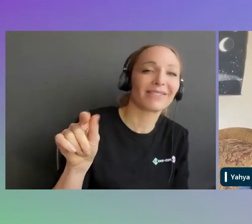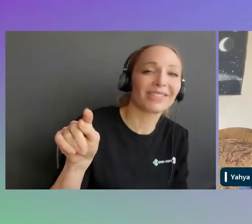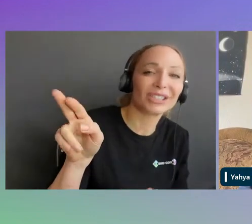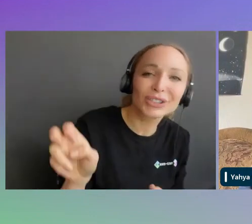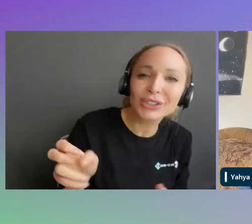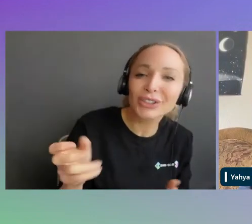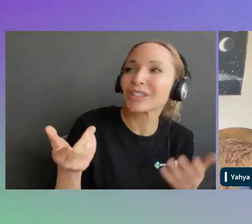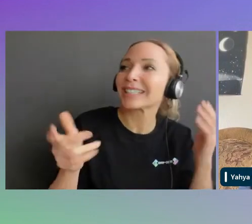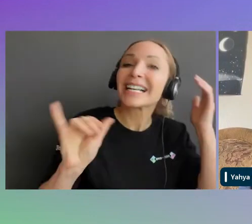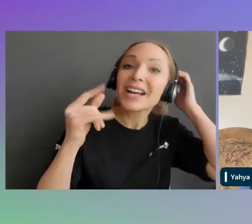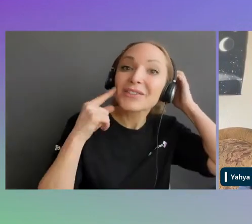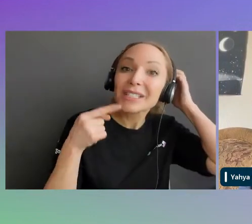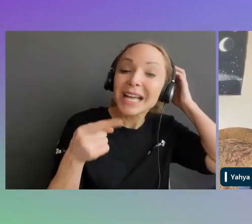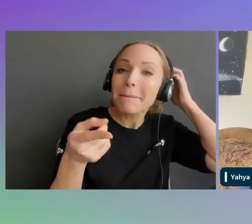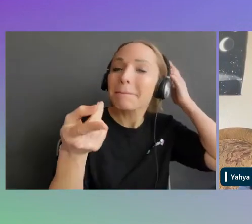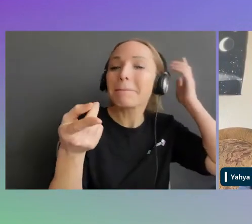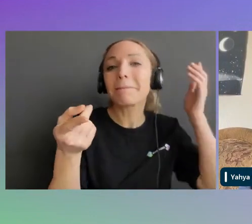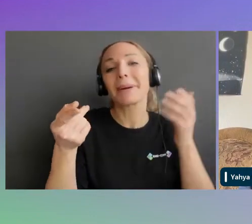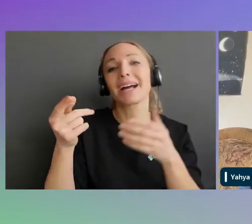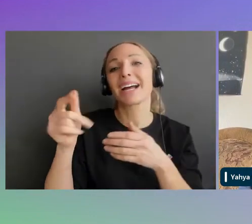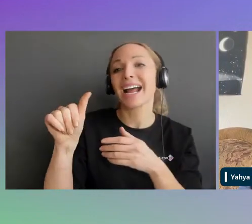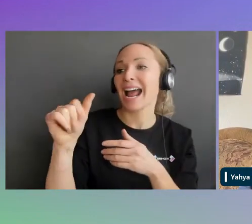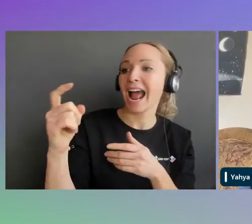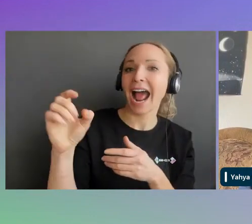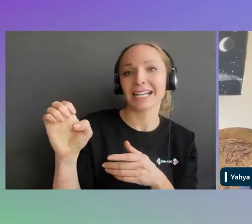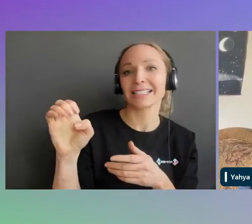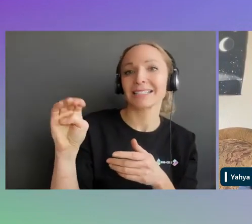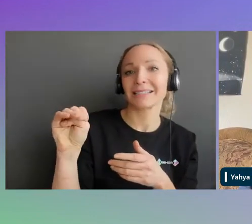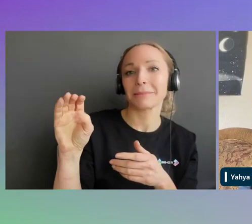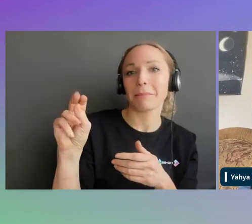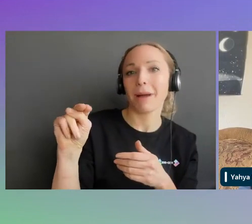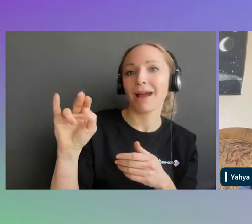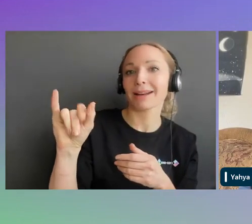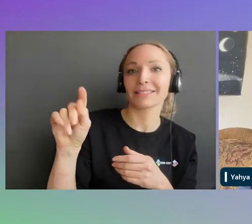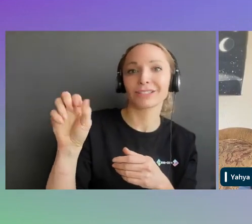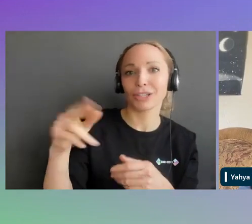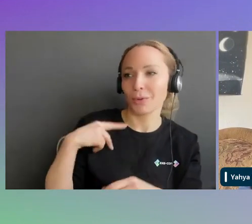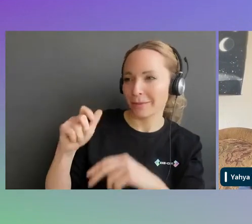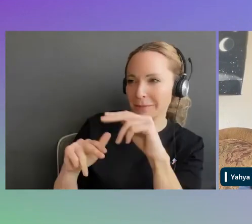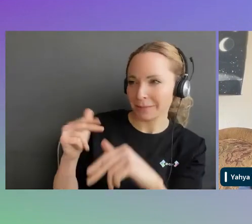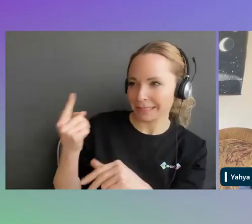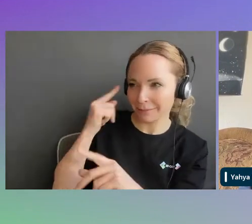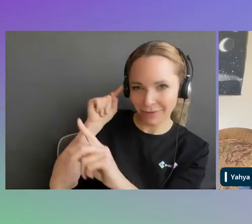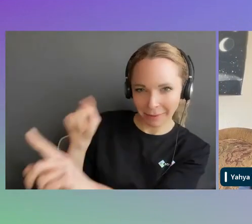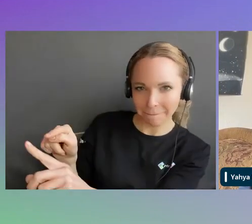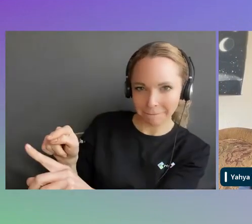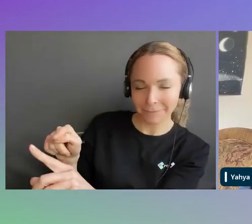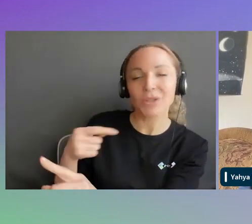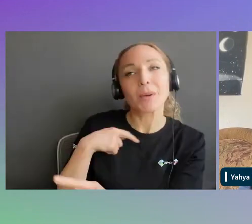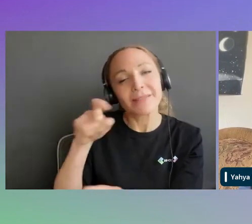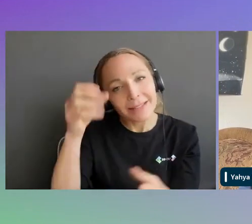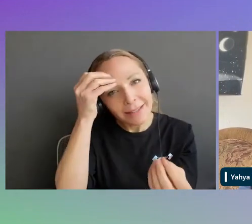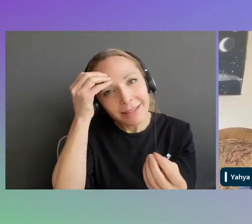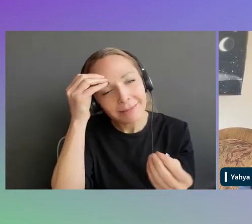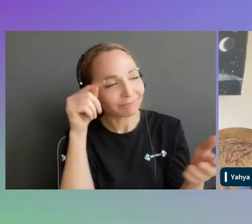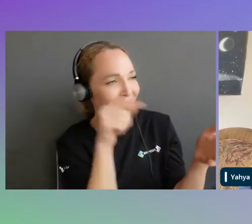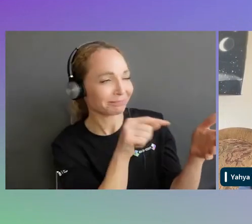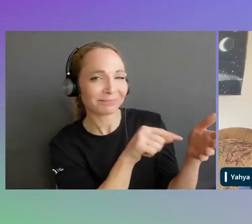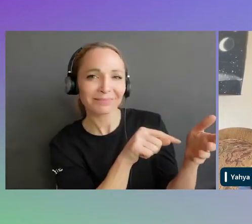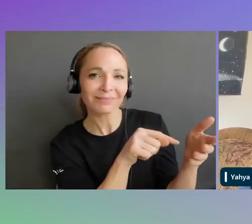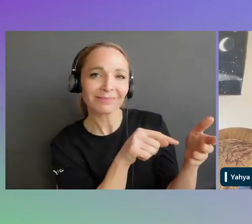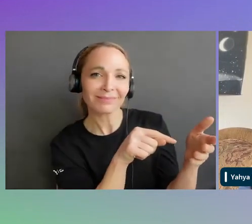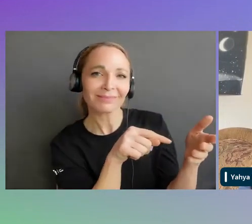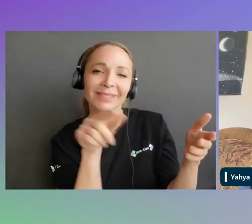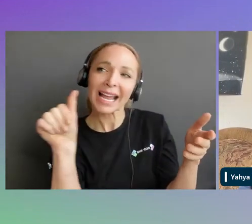feature in Axe Monitor. And so we'll look at, okay, what are the designs that we came up with for this feature in